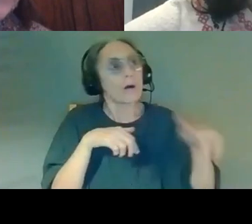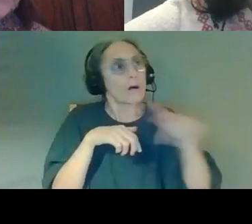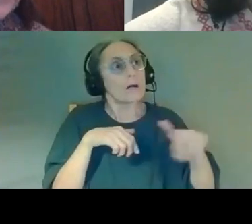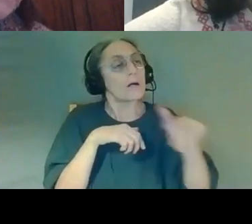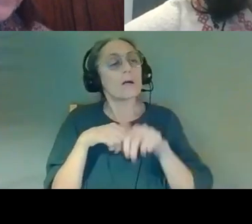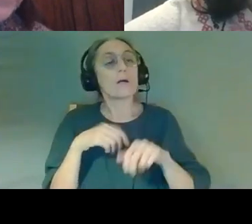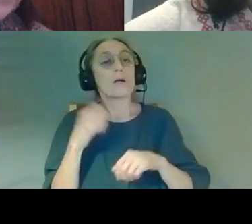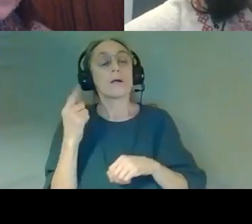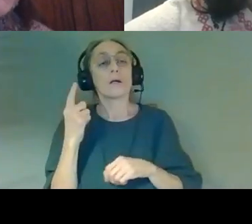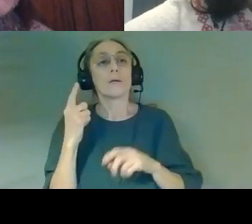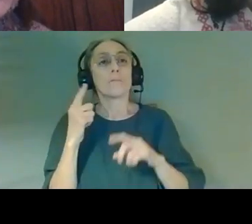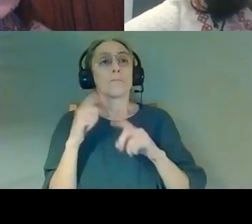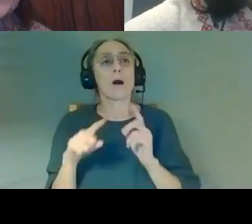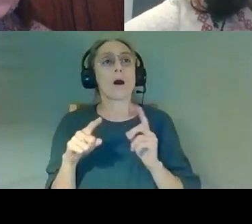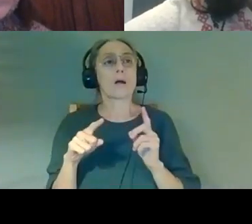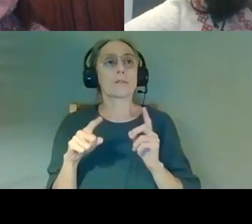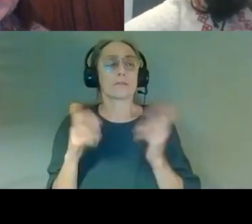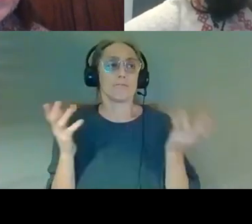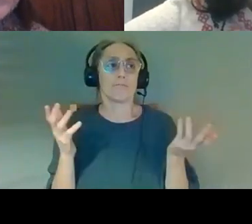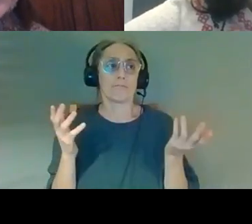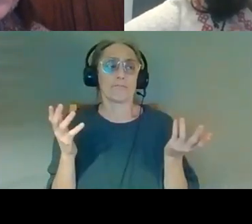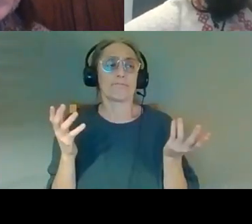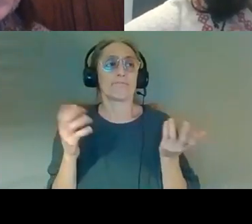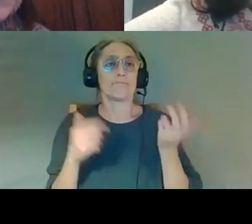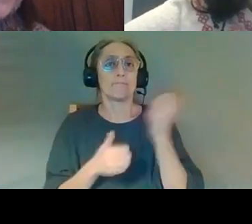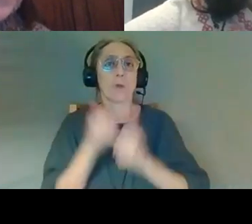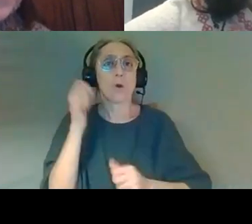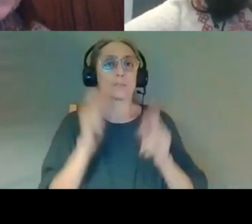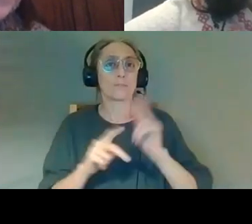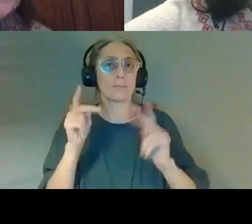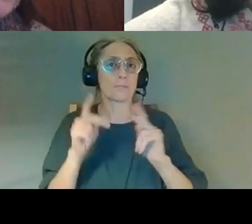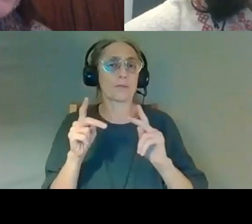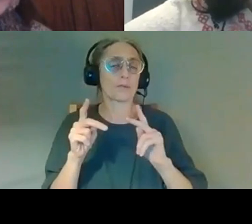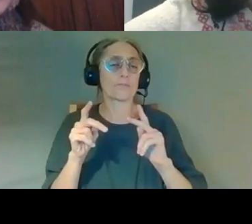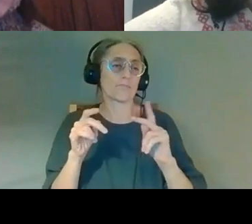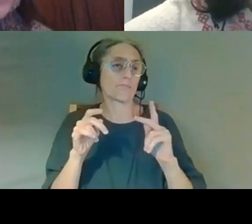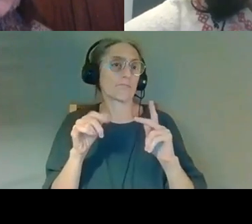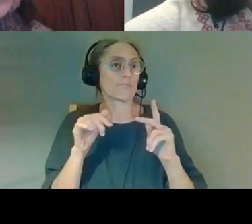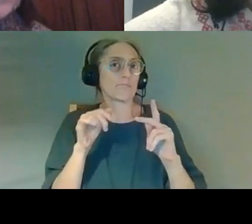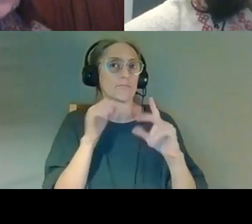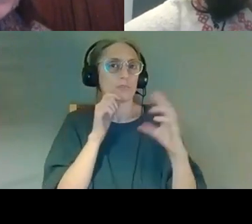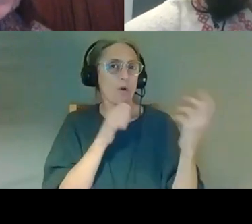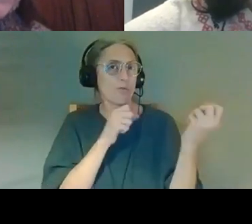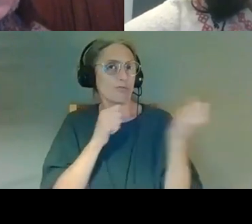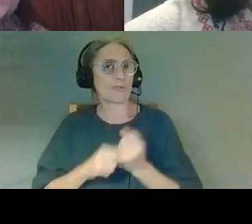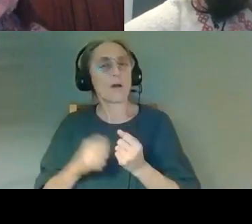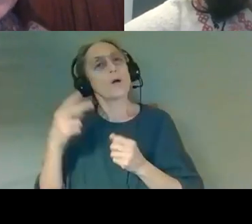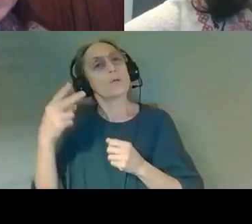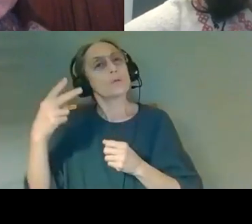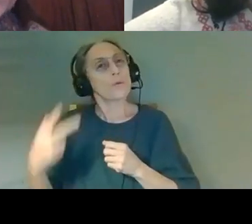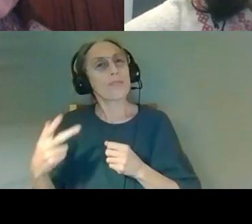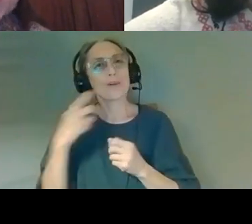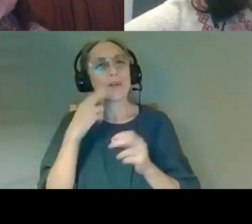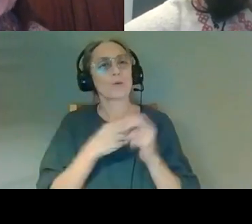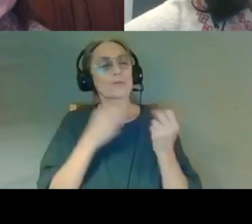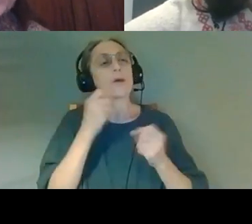our recipients come in a vehicle. And under those circumstances, people were sharing vehicles. For example,